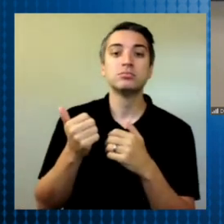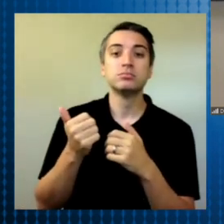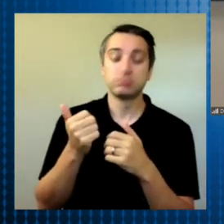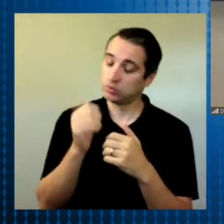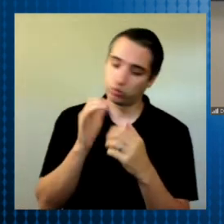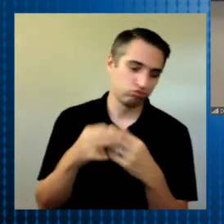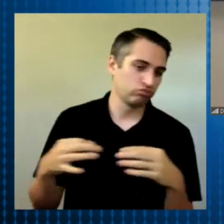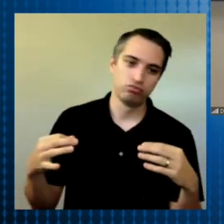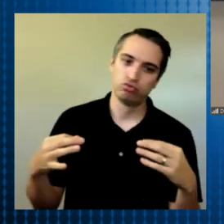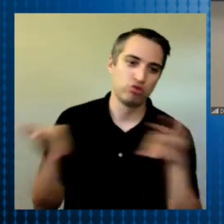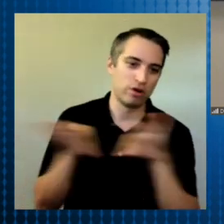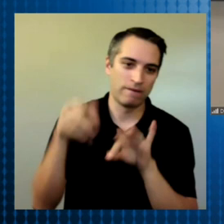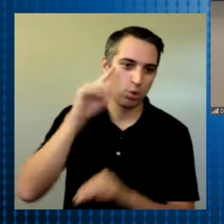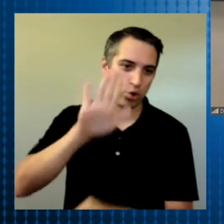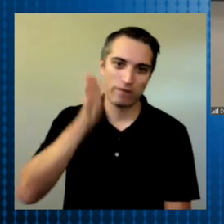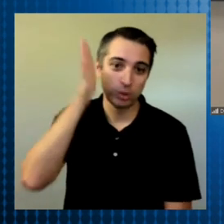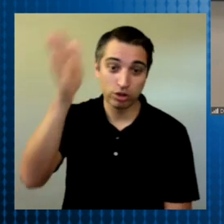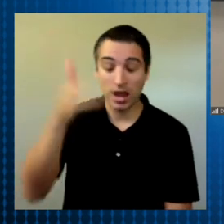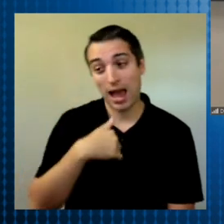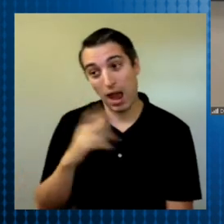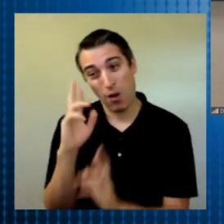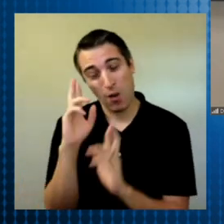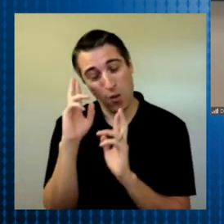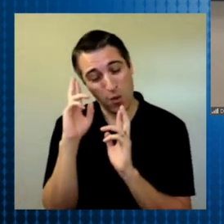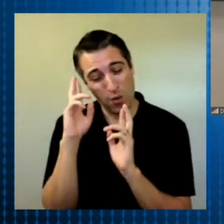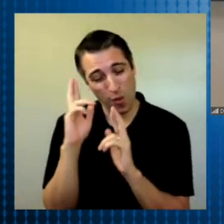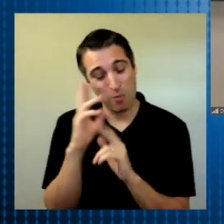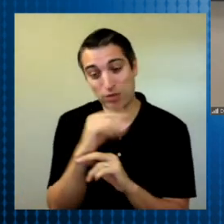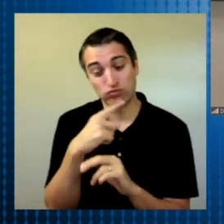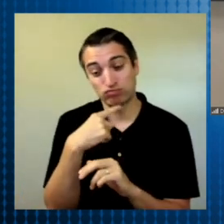And I would hope and say to the young ladies that it's even more critical for you,